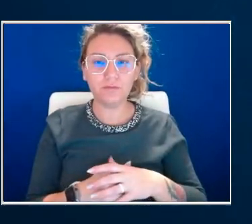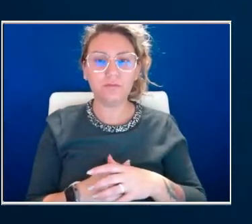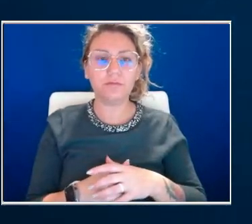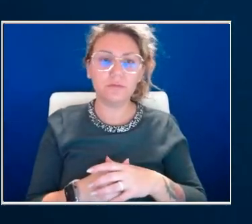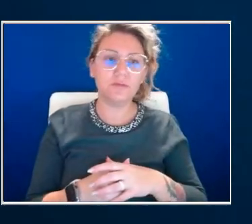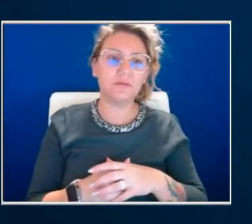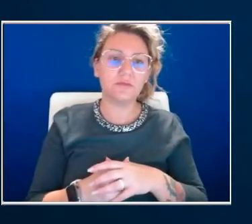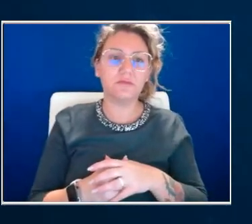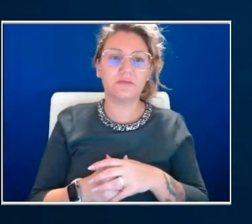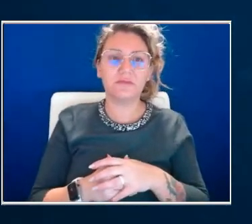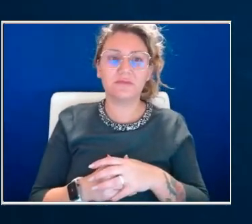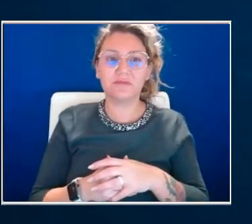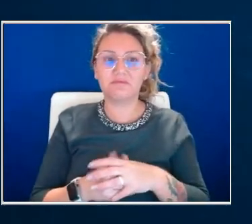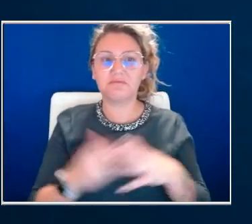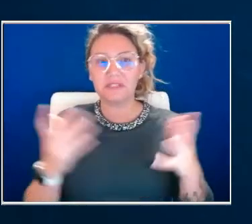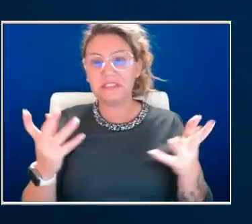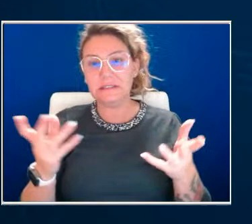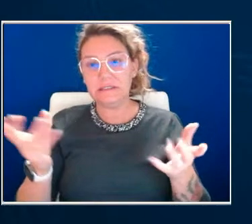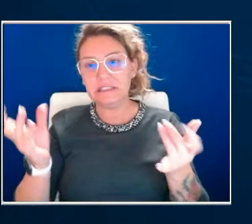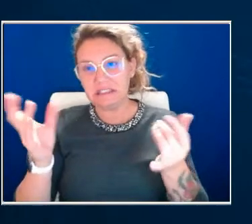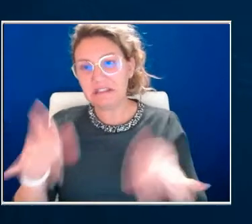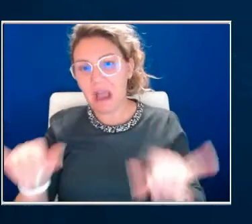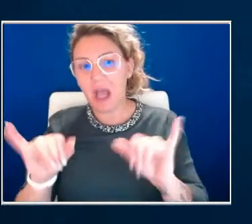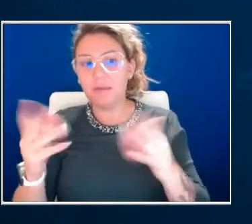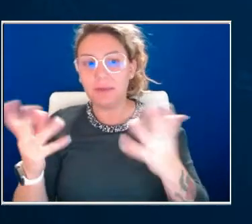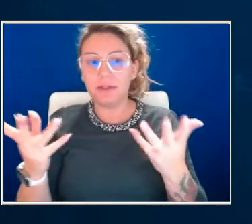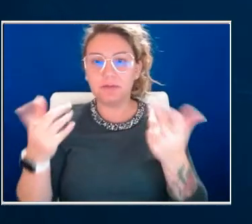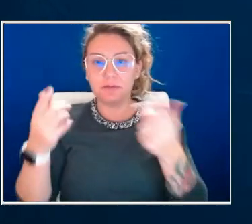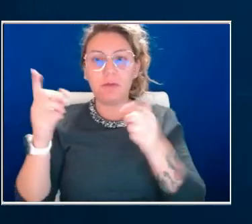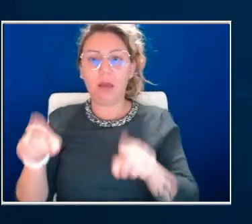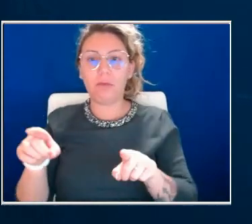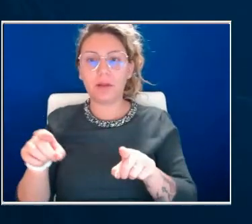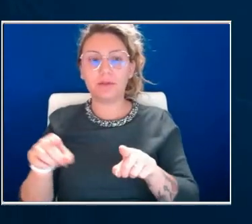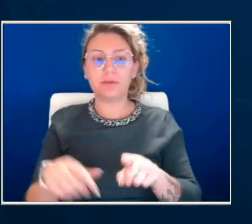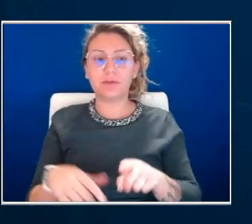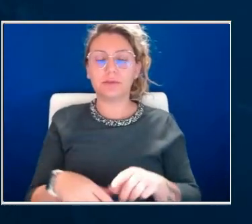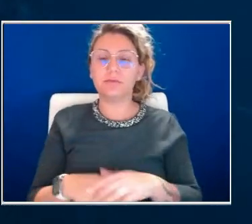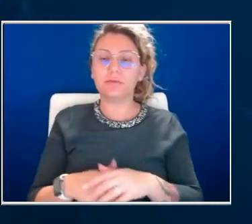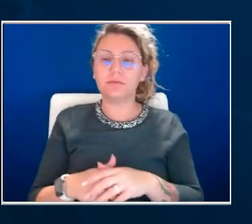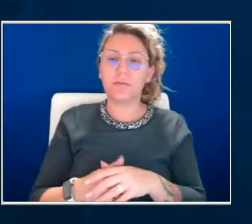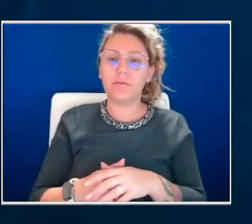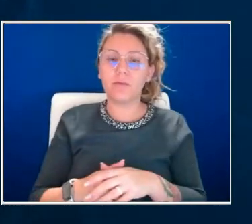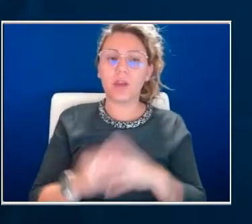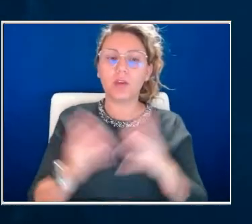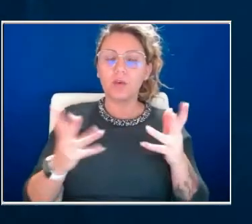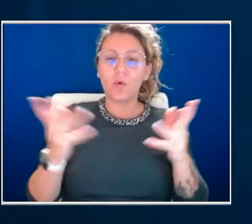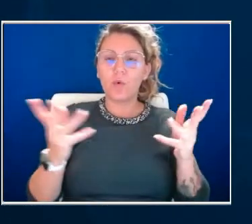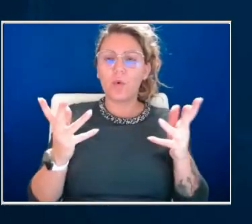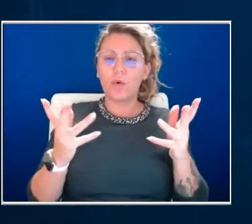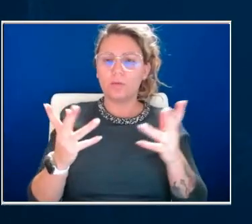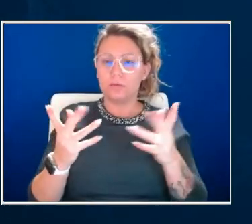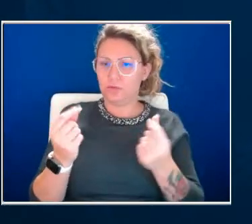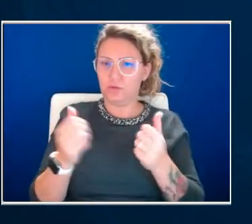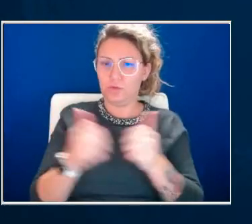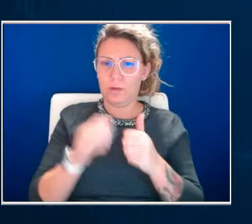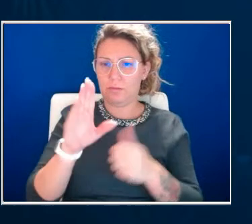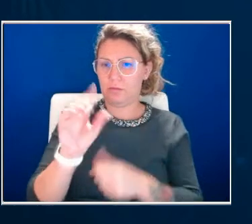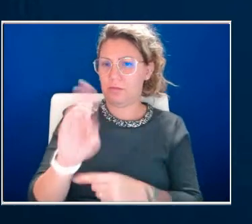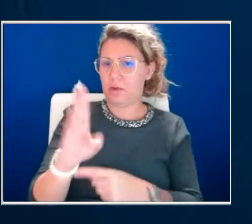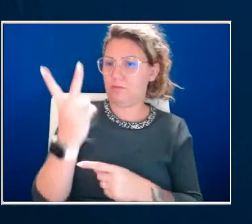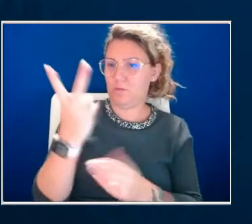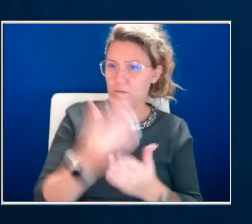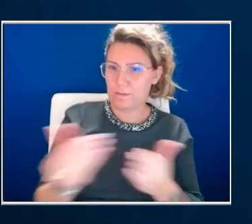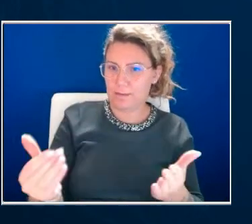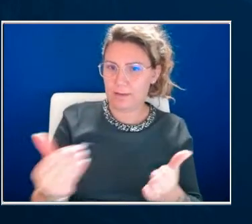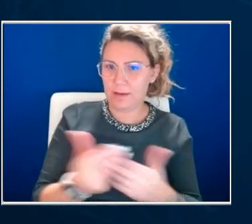not uncommon. What we're doing, what I did for Bob was two things: essentially removing the